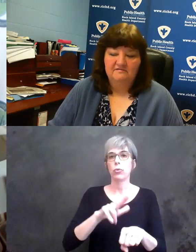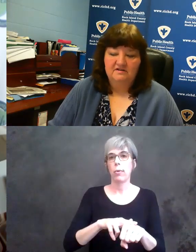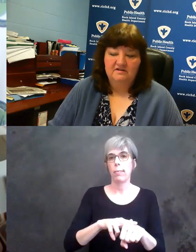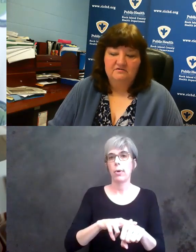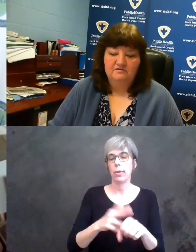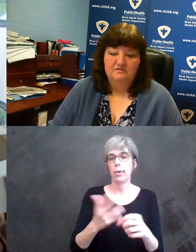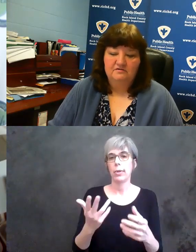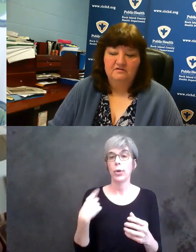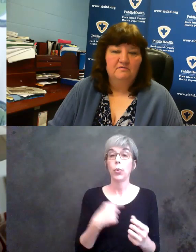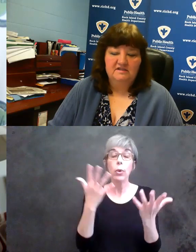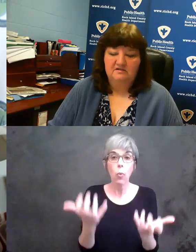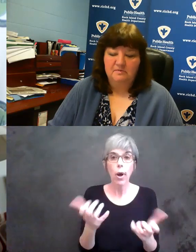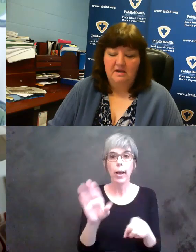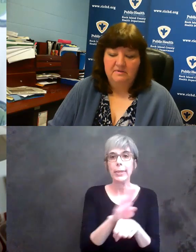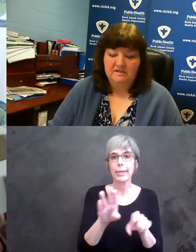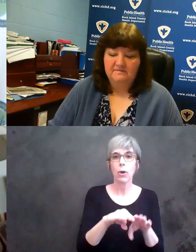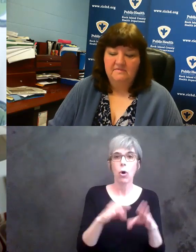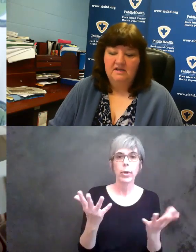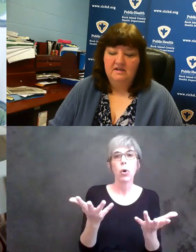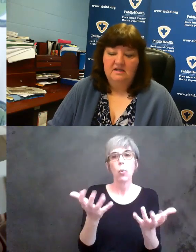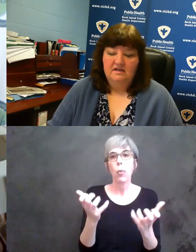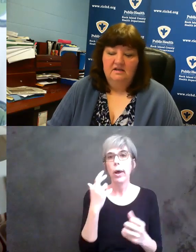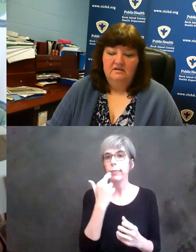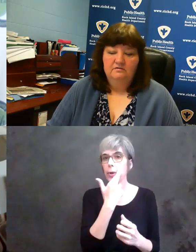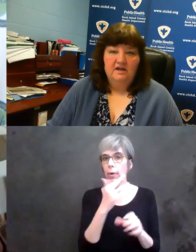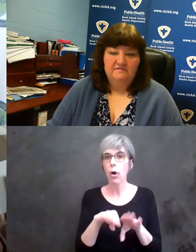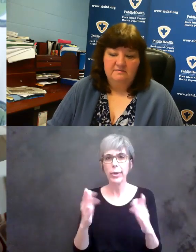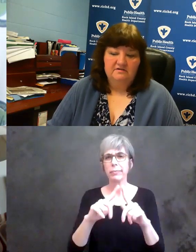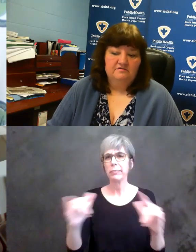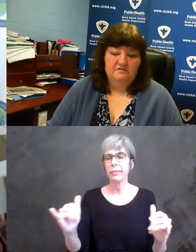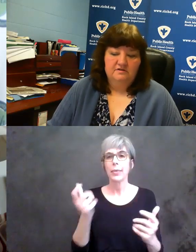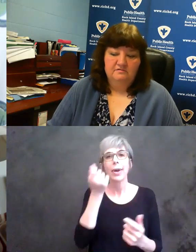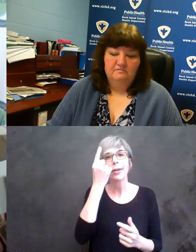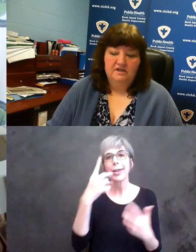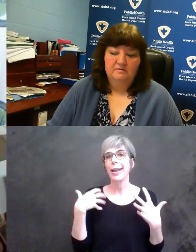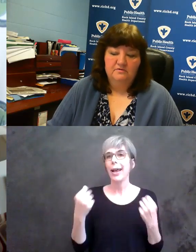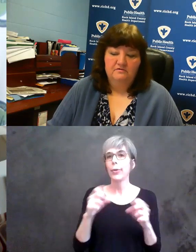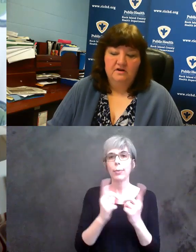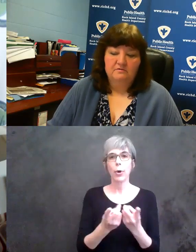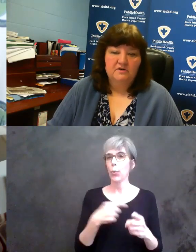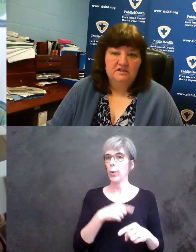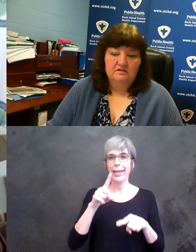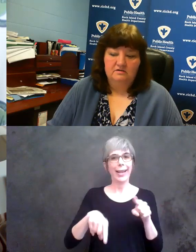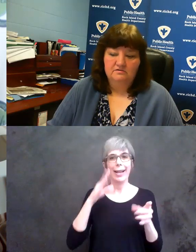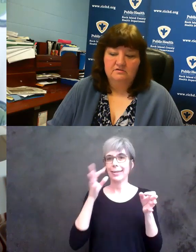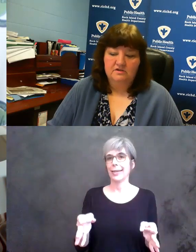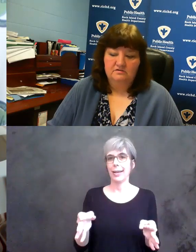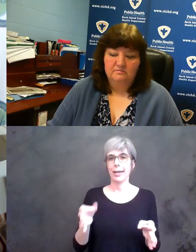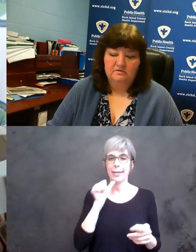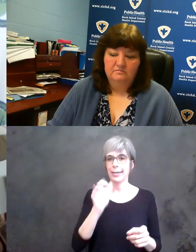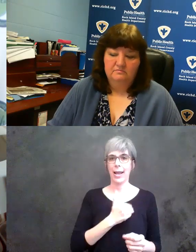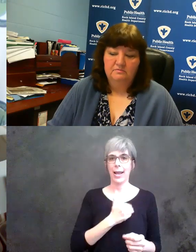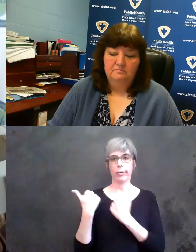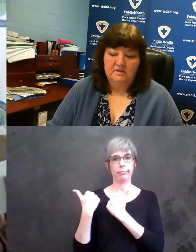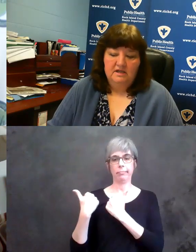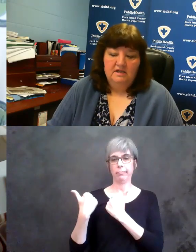department doesn't have control over when this happens. You have some control, though. We can move our region closer